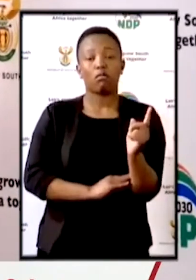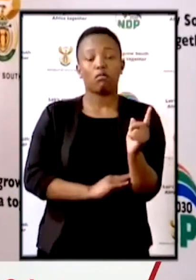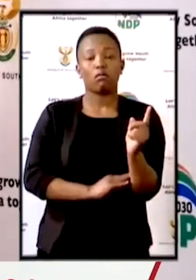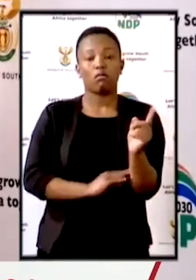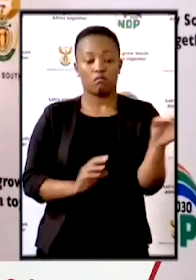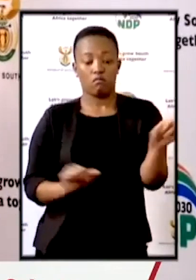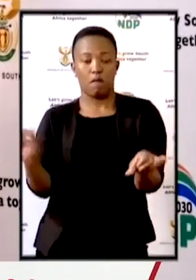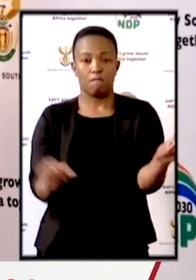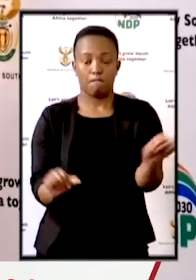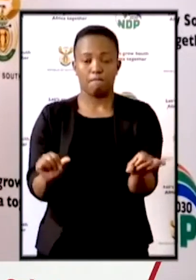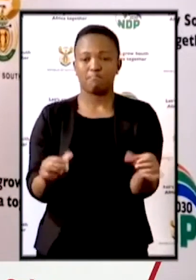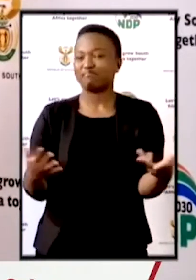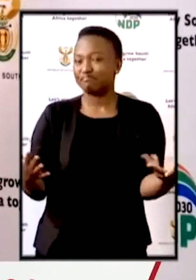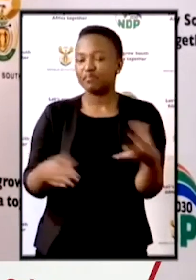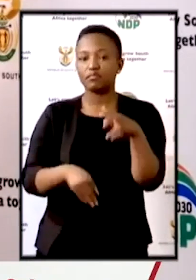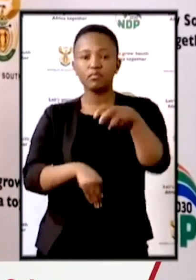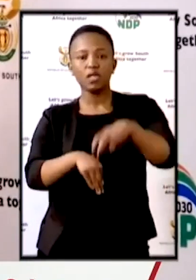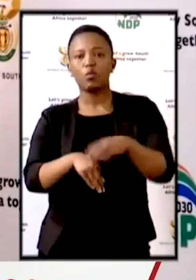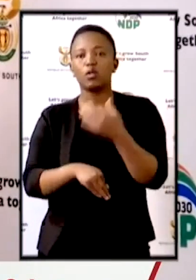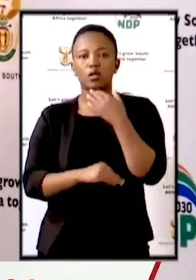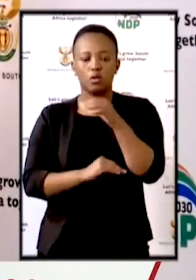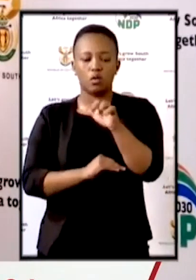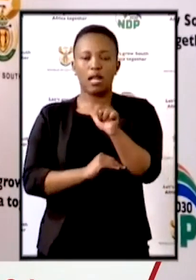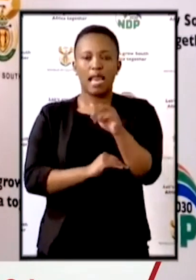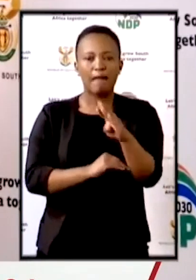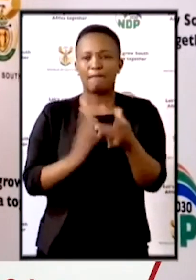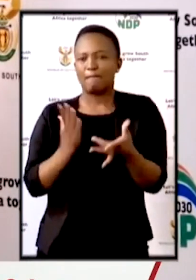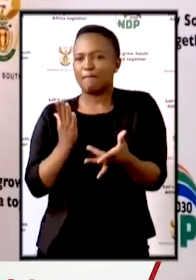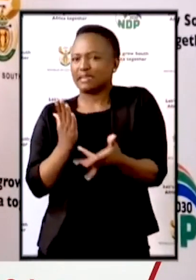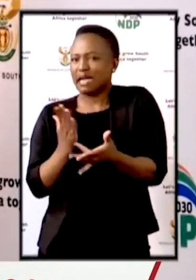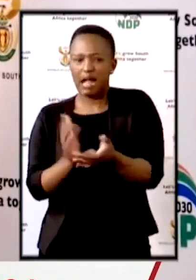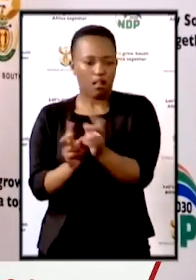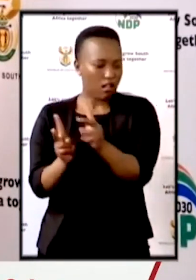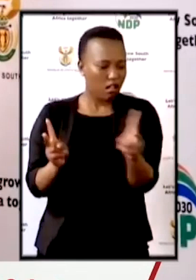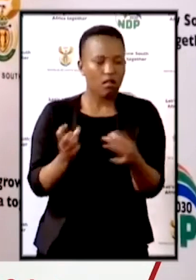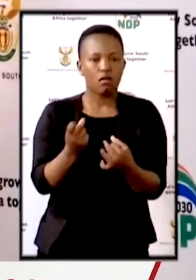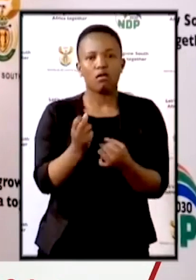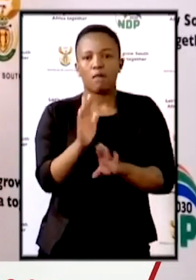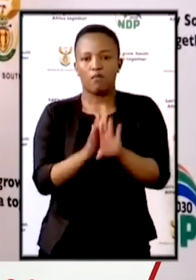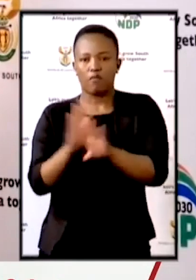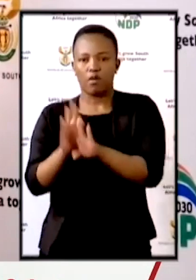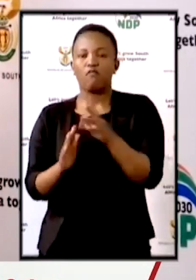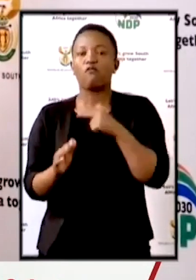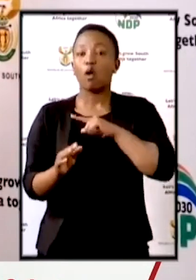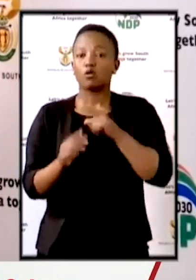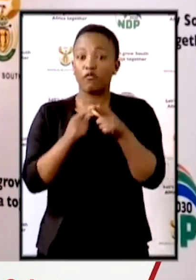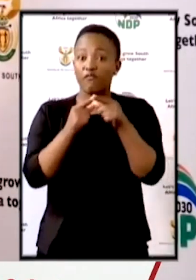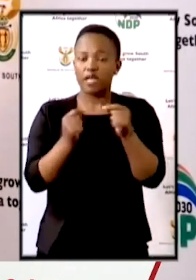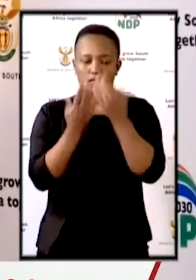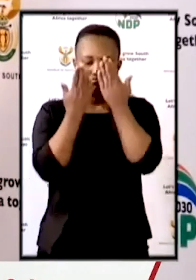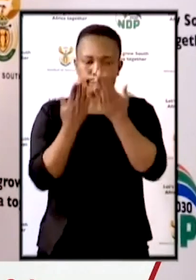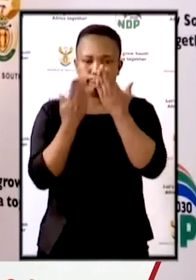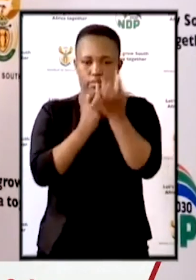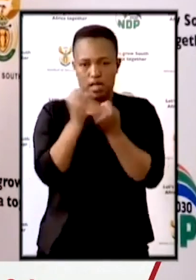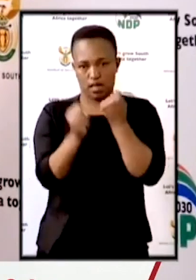part, who requires a laboratory and technical equipment to complete the academic year. And